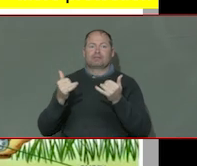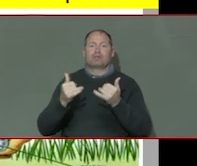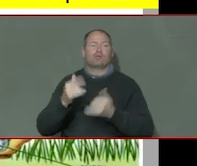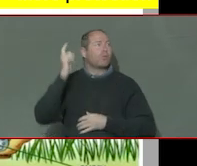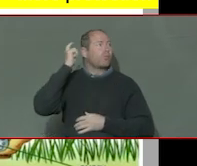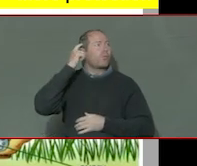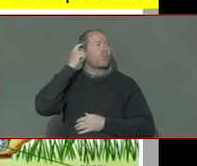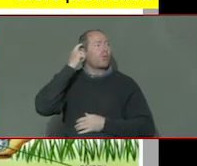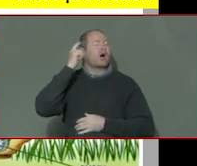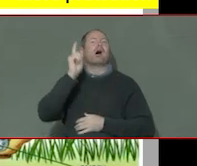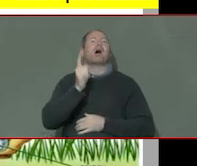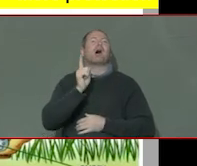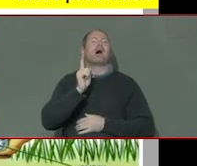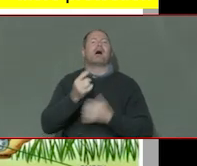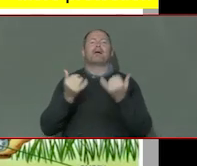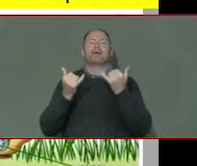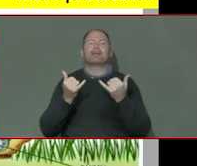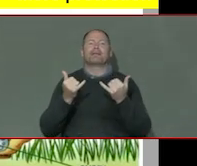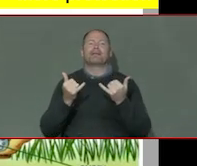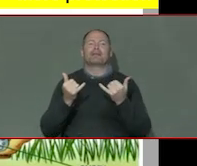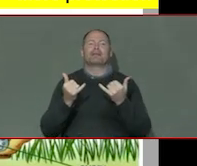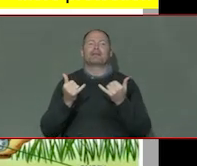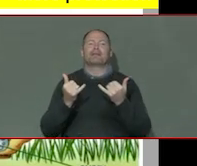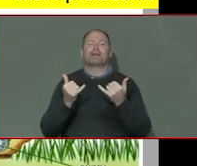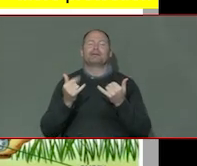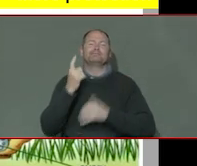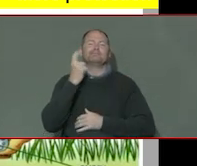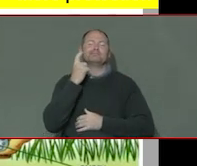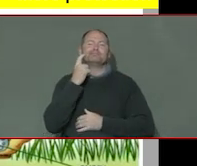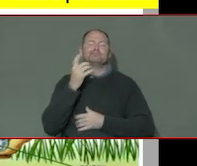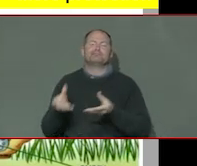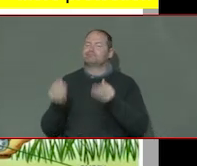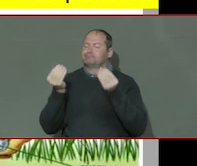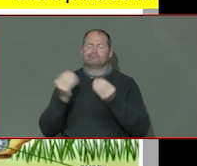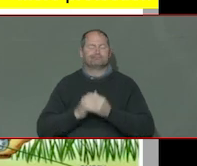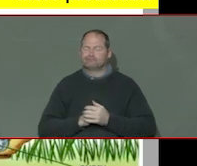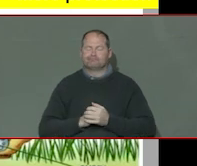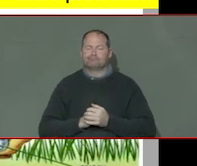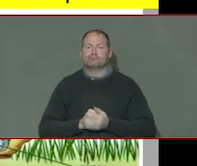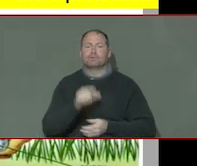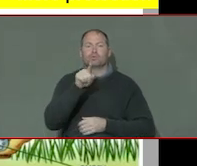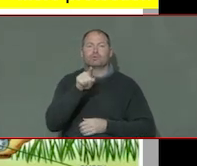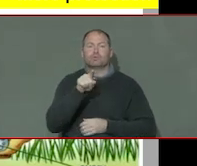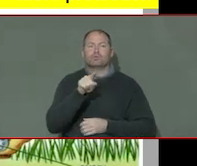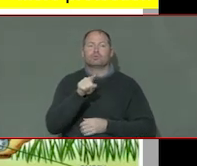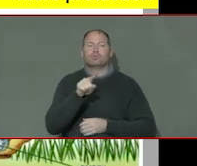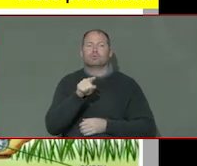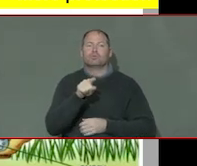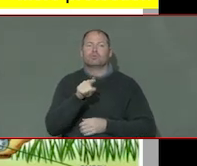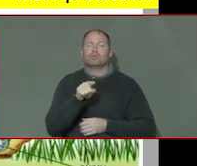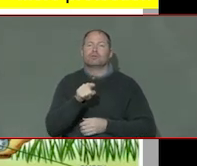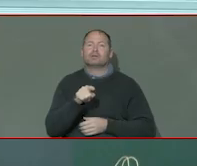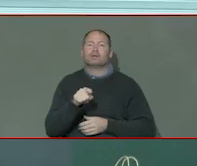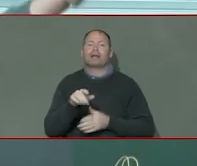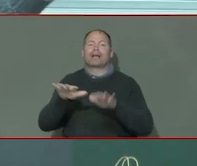head, because you're not going to get that mark that easily. You have to state something from the exam guideline